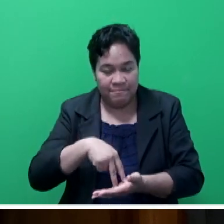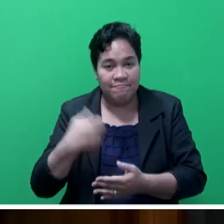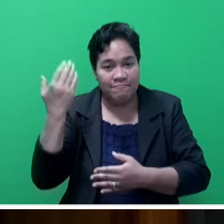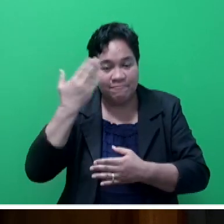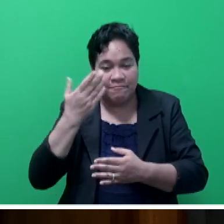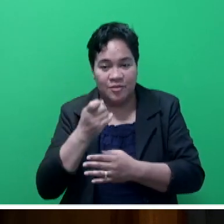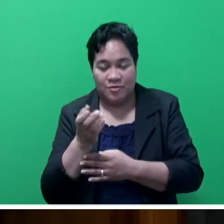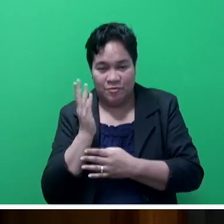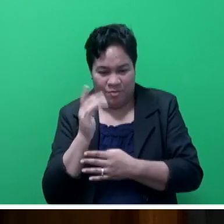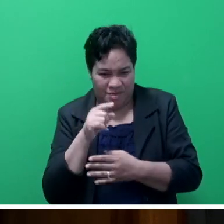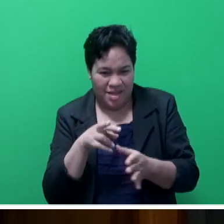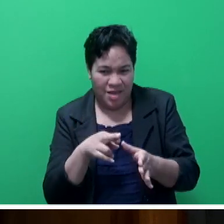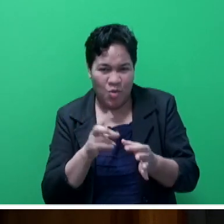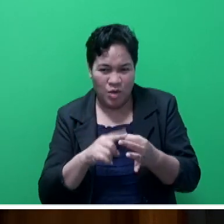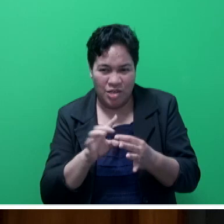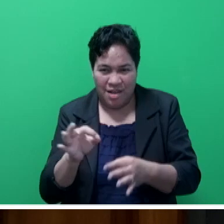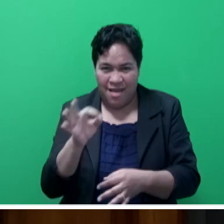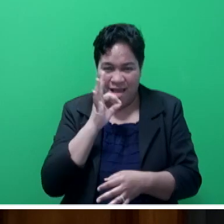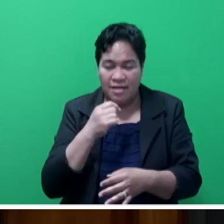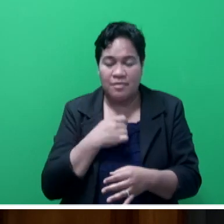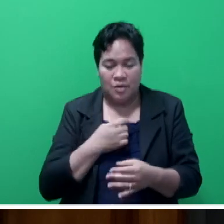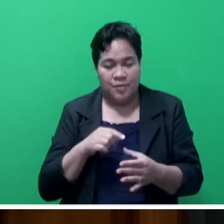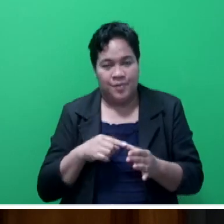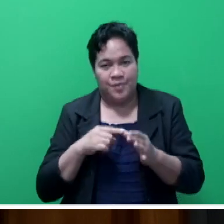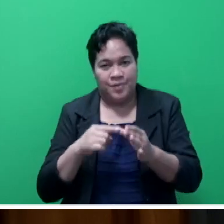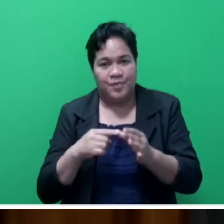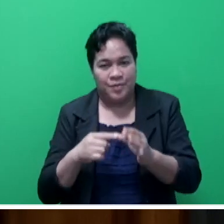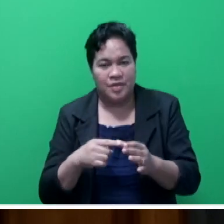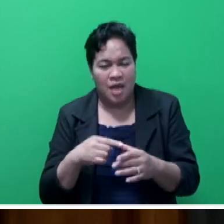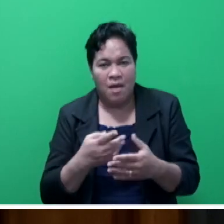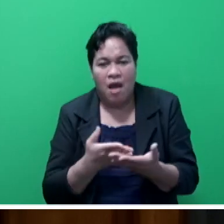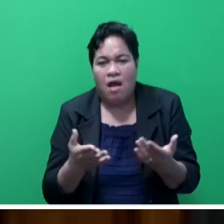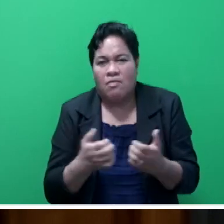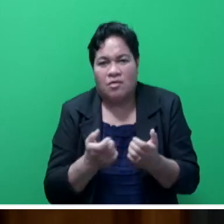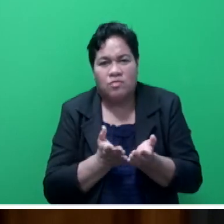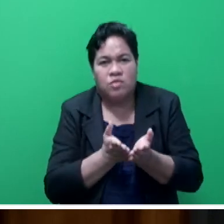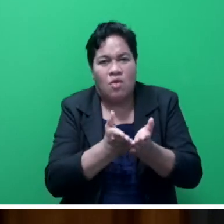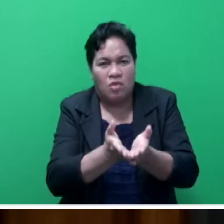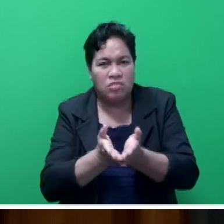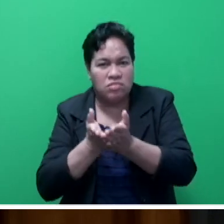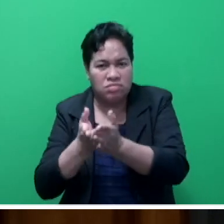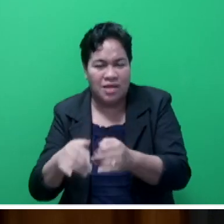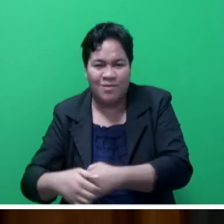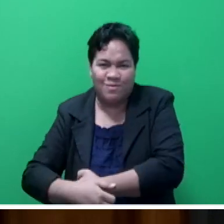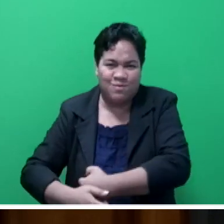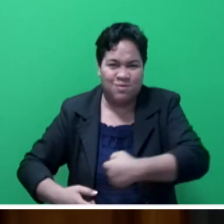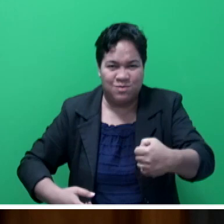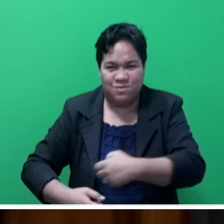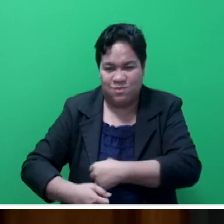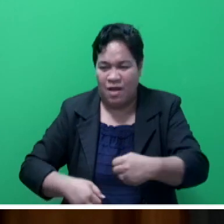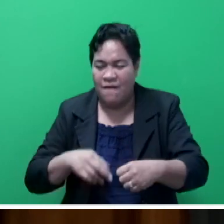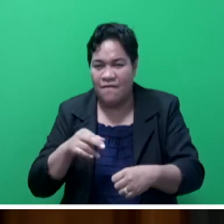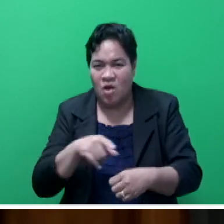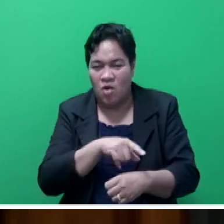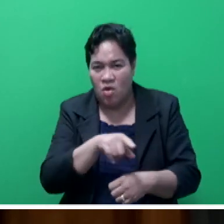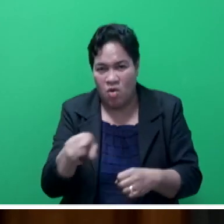address the question asked by Honourable Selai on the provision of boats and outboard engine assistance provided to our schools. Mr. Speaker,